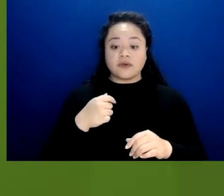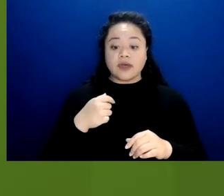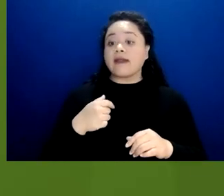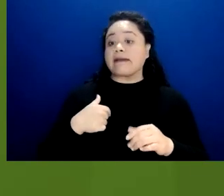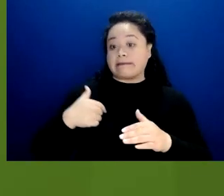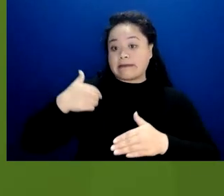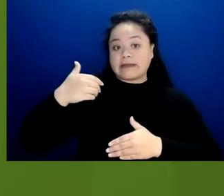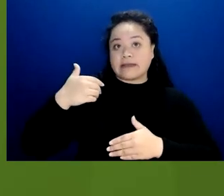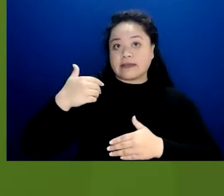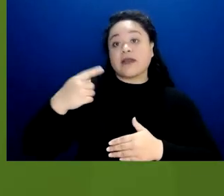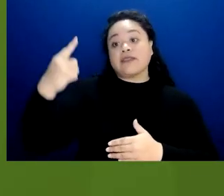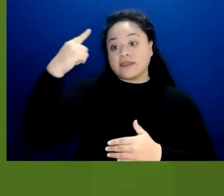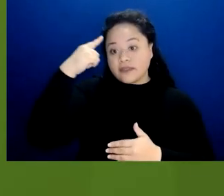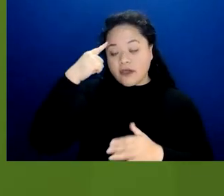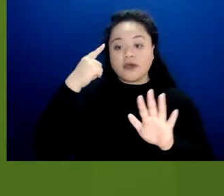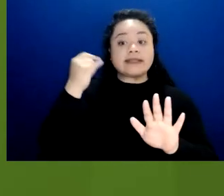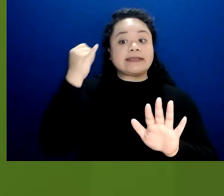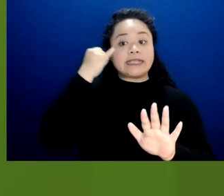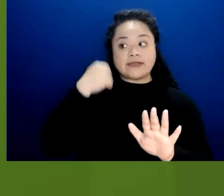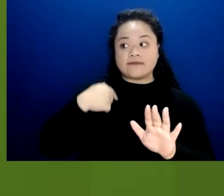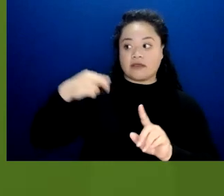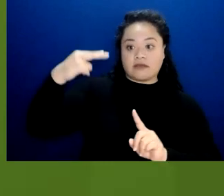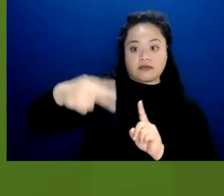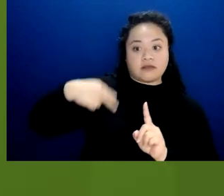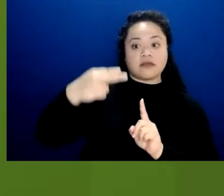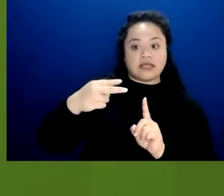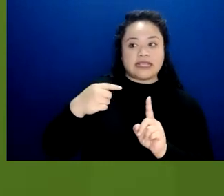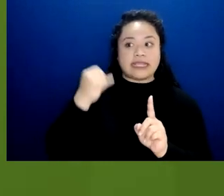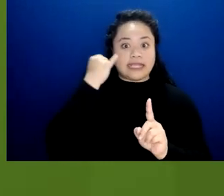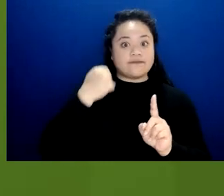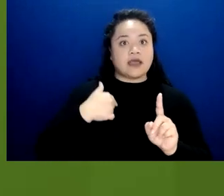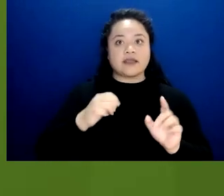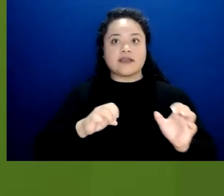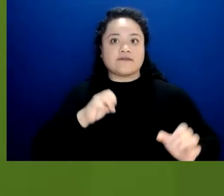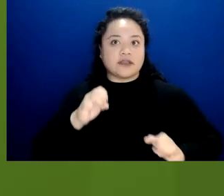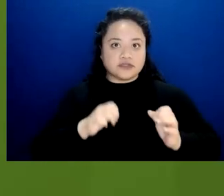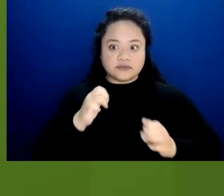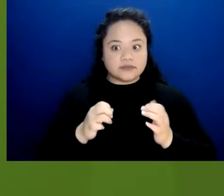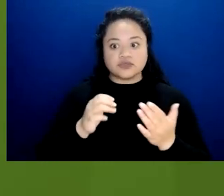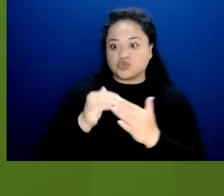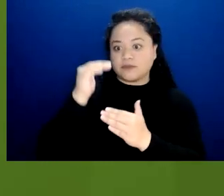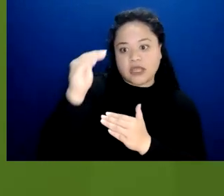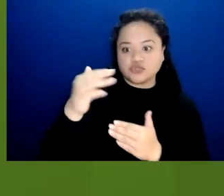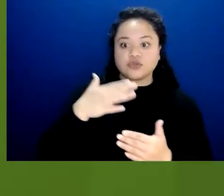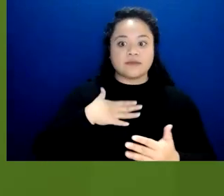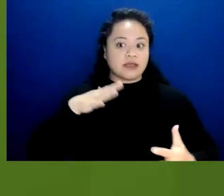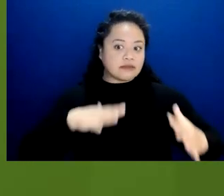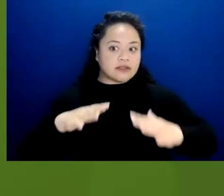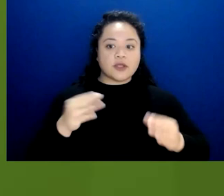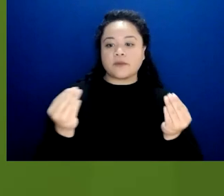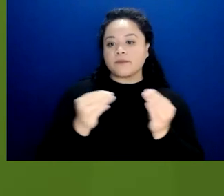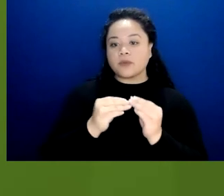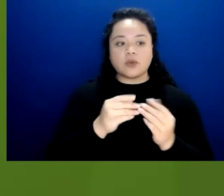seen as too emotional, or you care about how you dress or how you talk is more effeminate, any of these things, as was